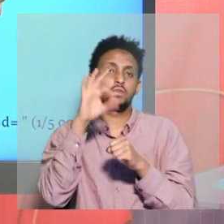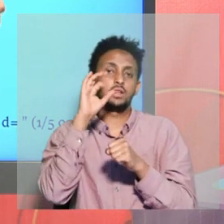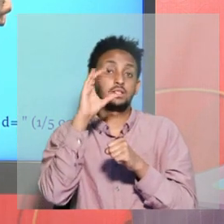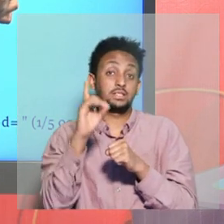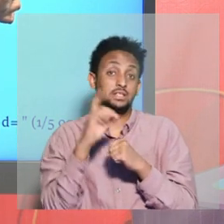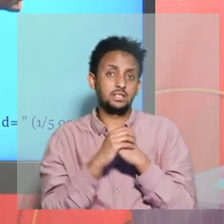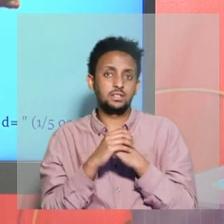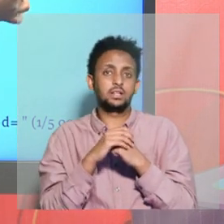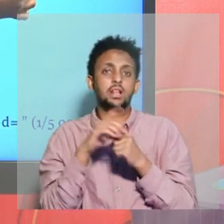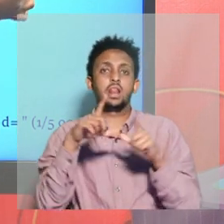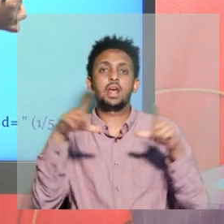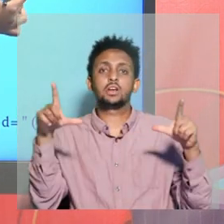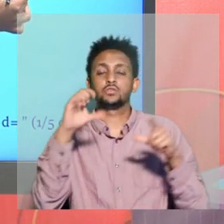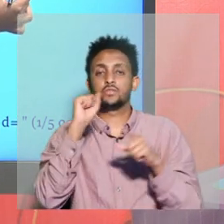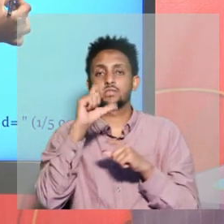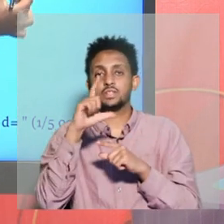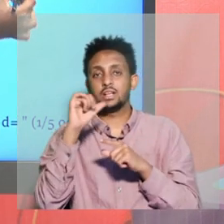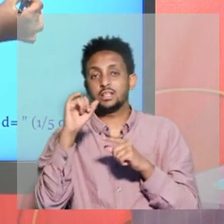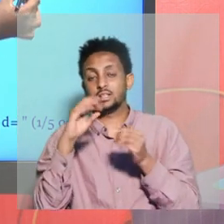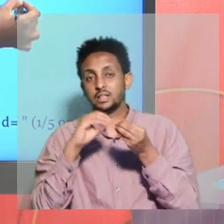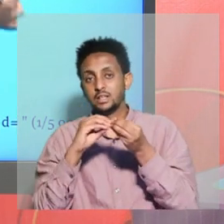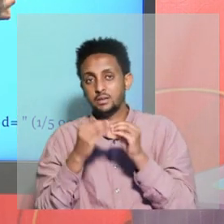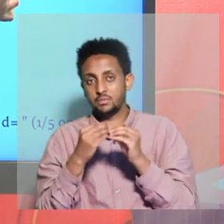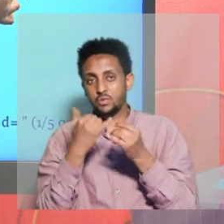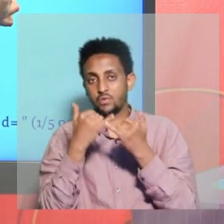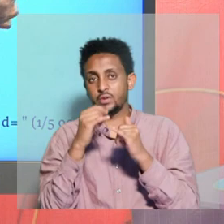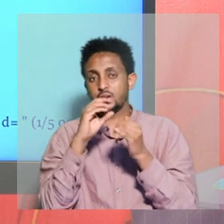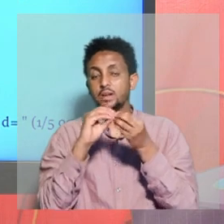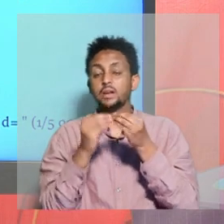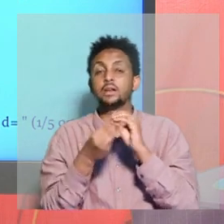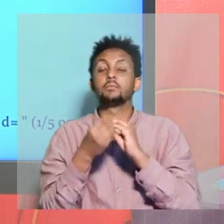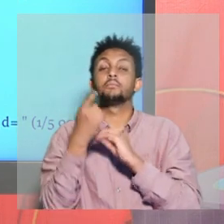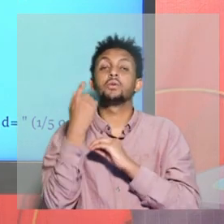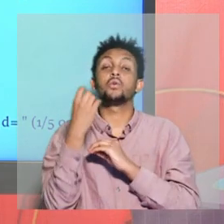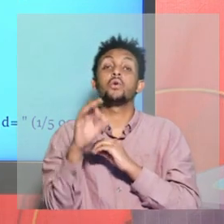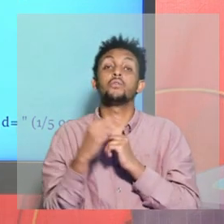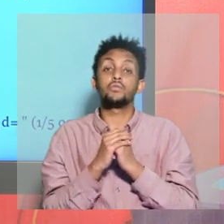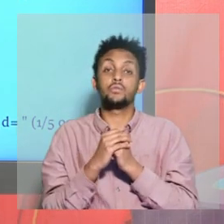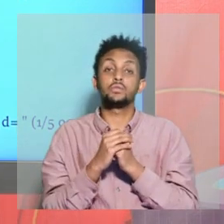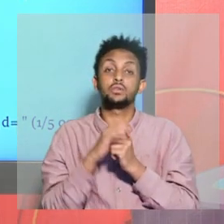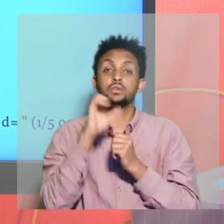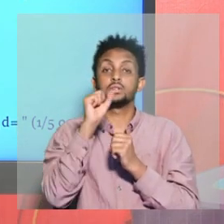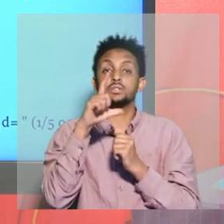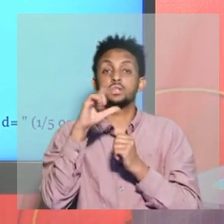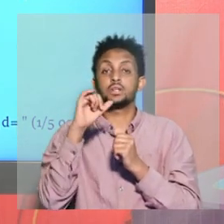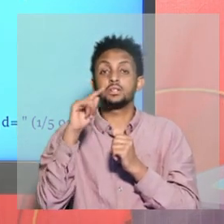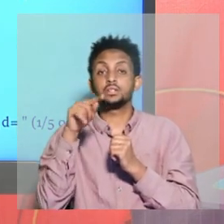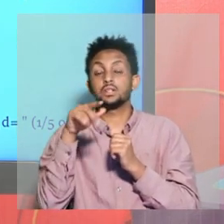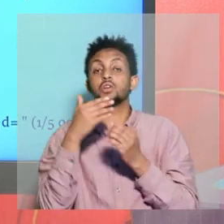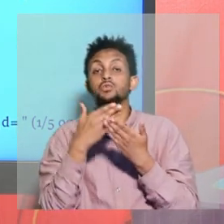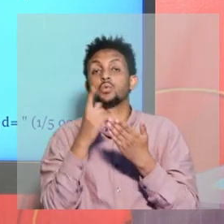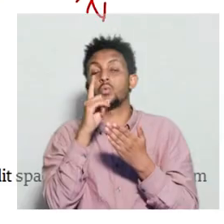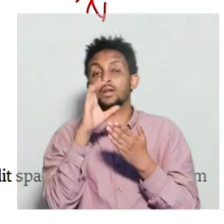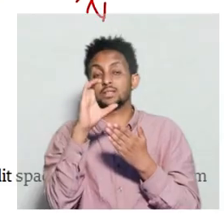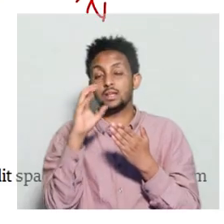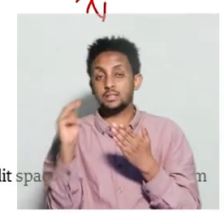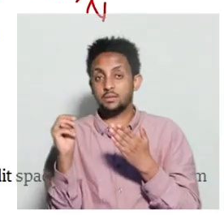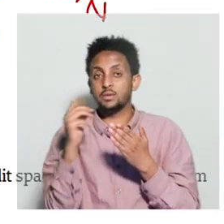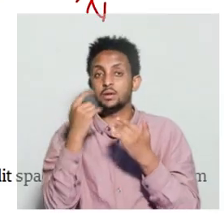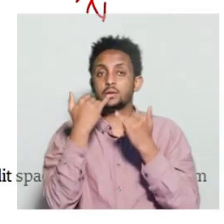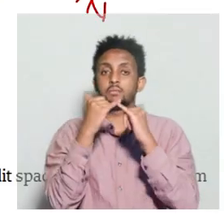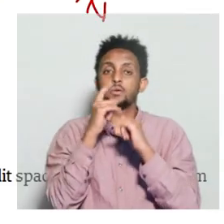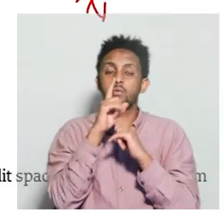d, the length of the slits over the number of the slits. So that 1 centimeter